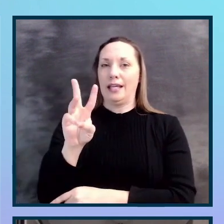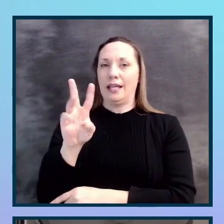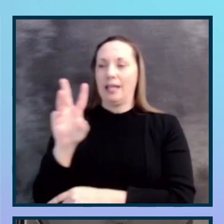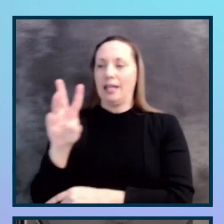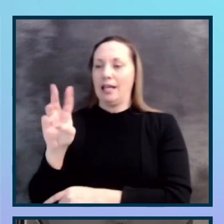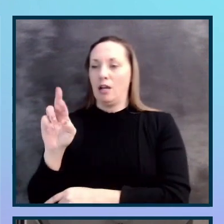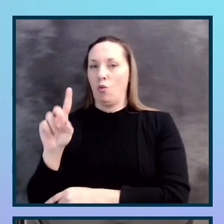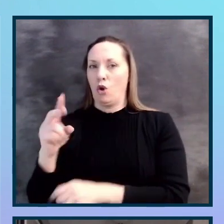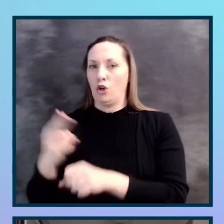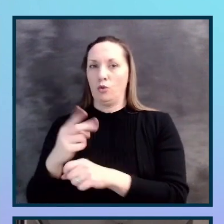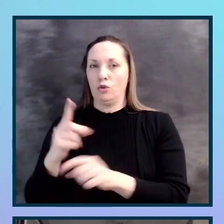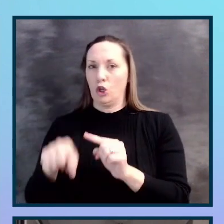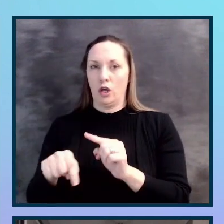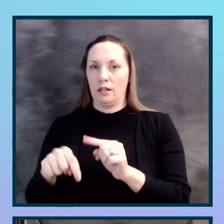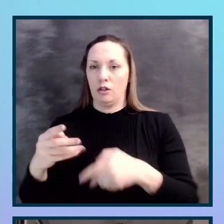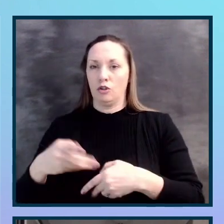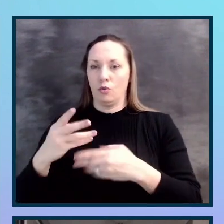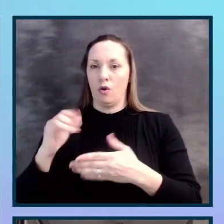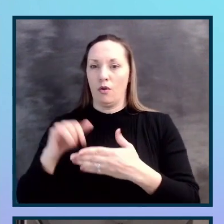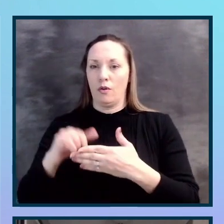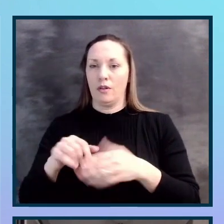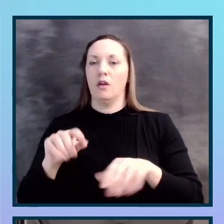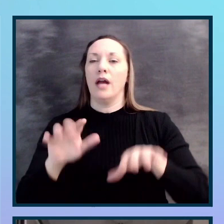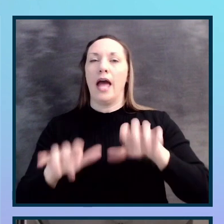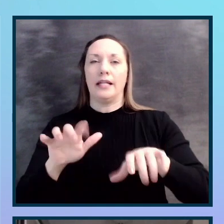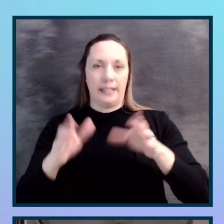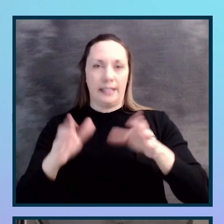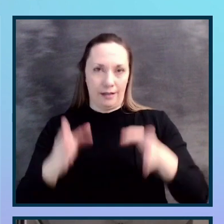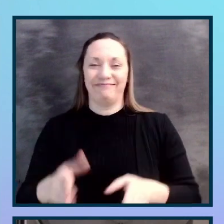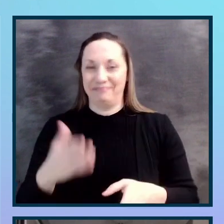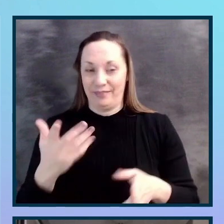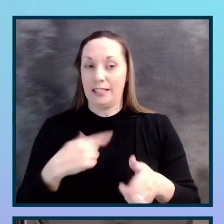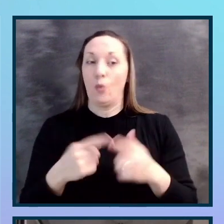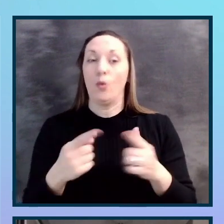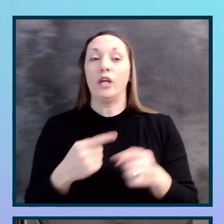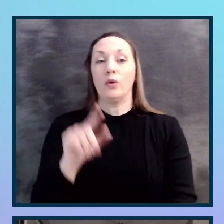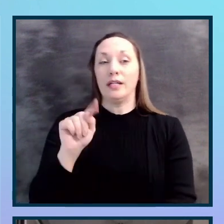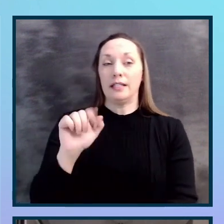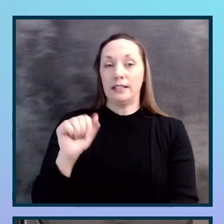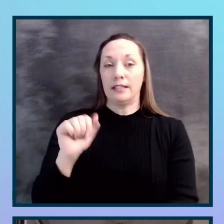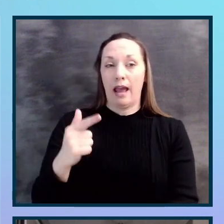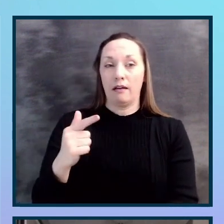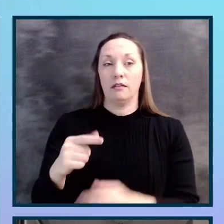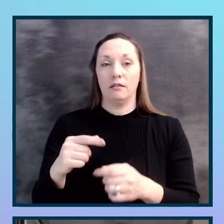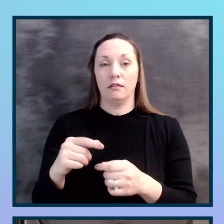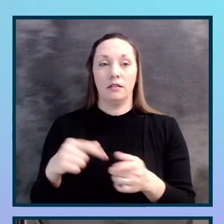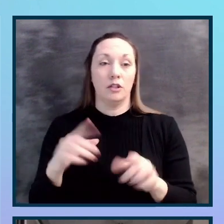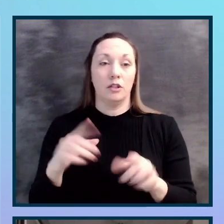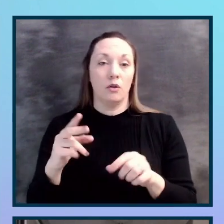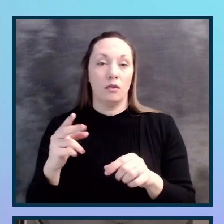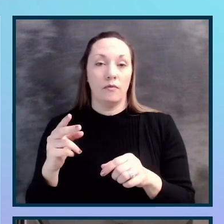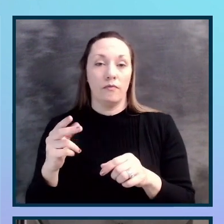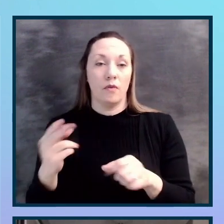and scroll that content. So we will flag any iframe with a tab index -1 if we detect there's focusable content in